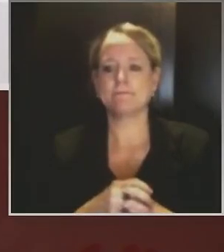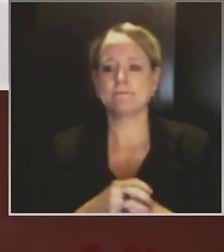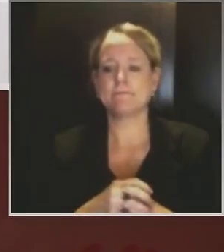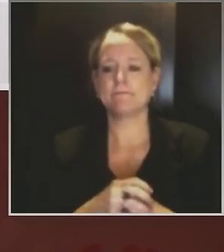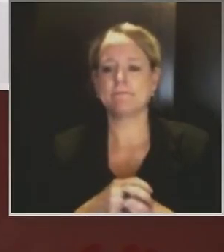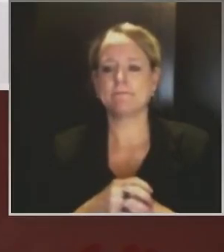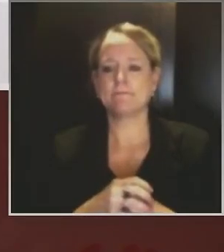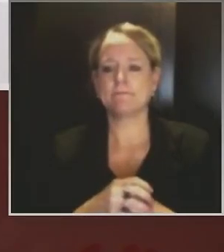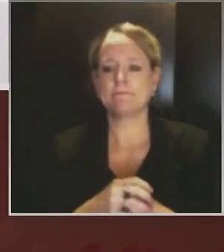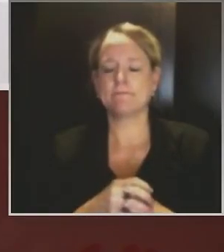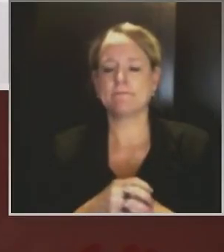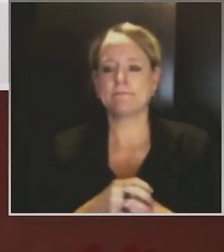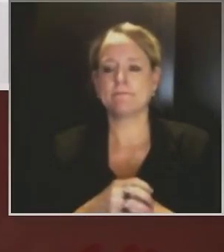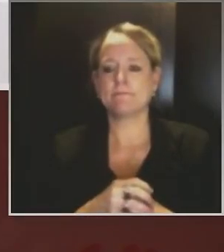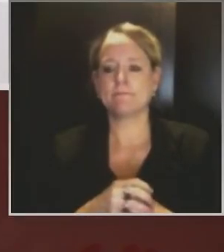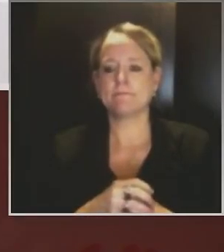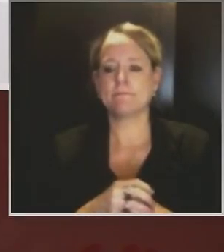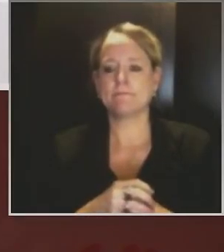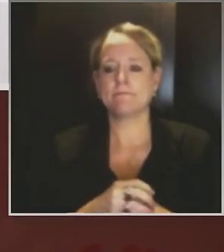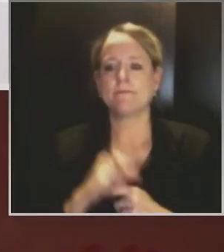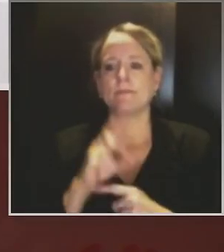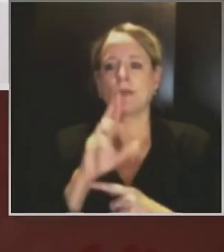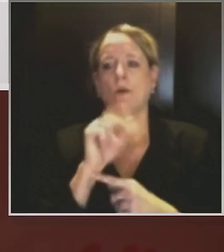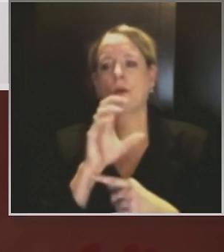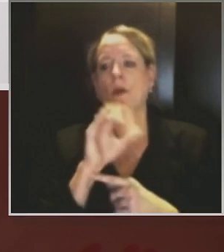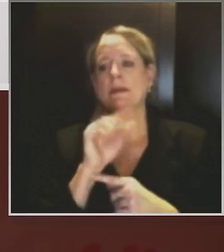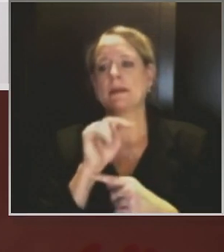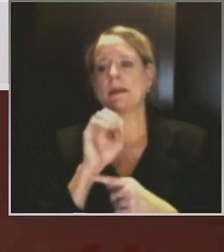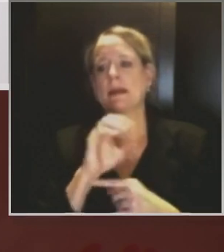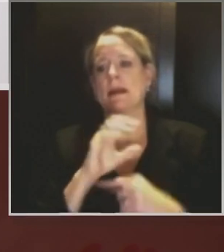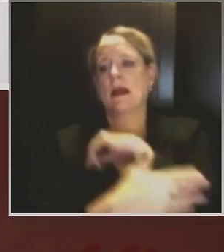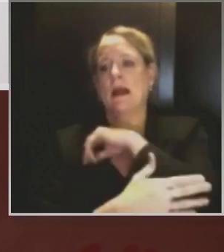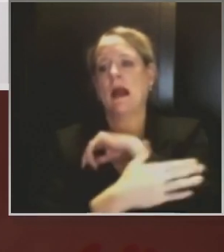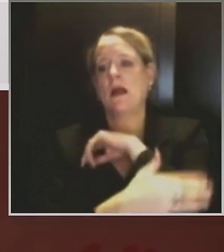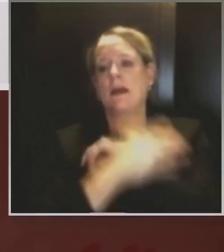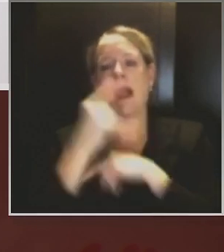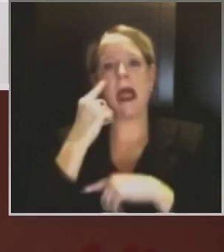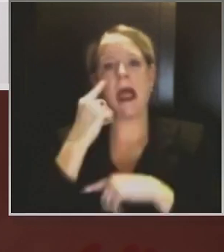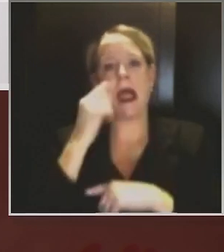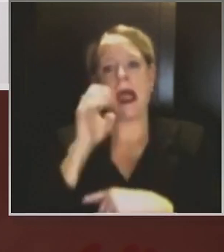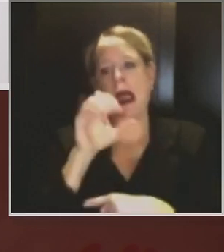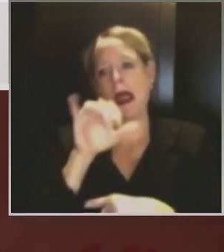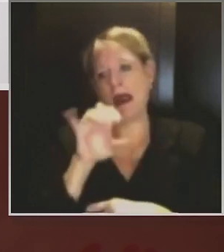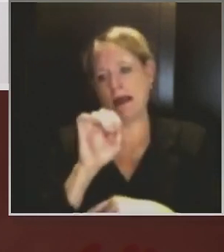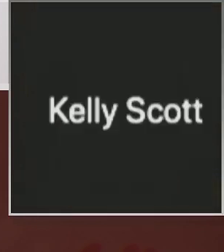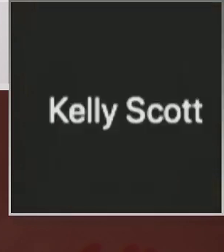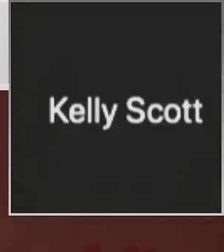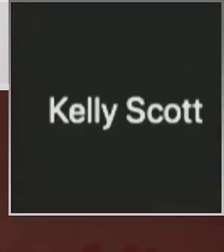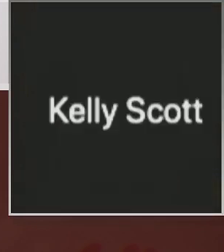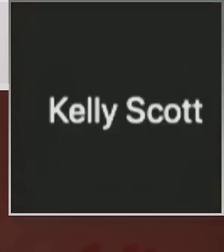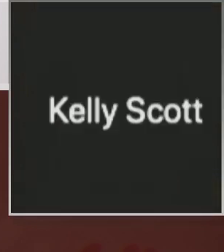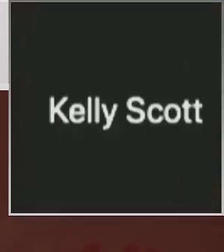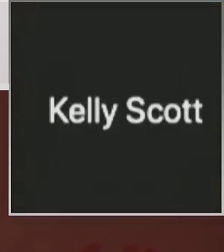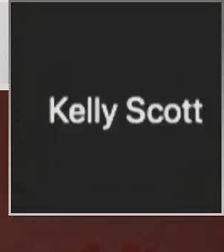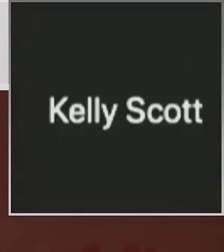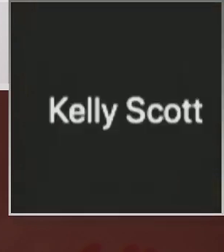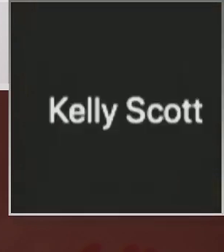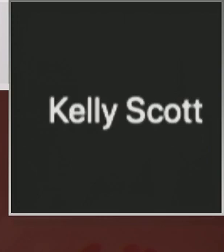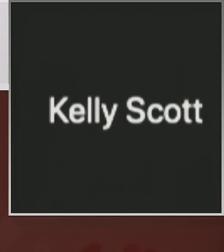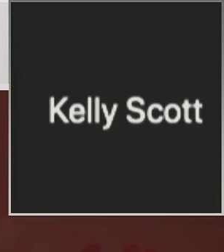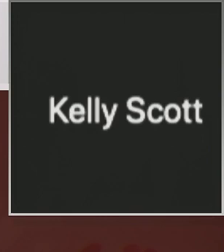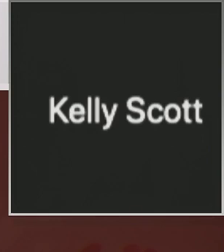Yes. Yes, I am. My question is around like healthcare worker fatigue,